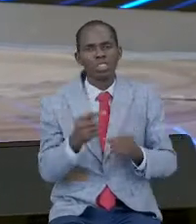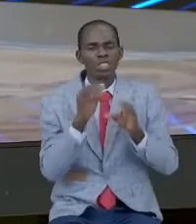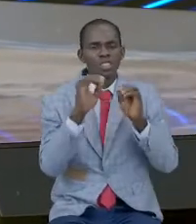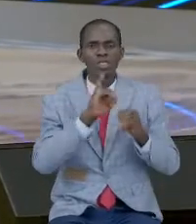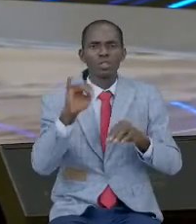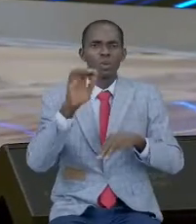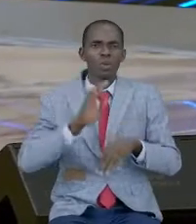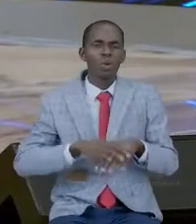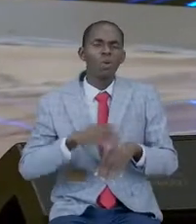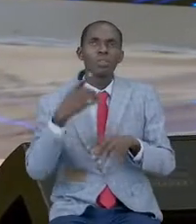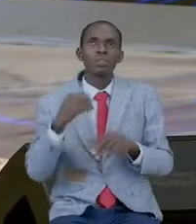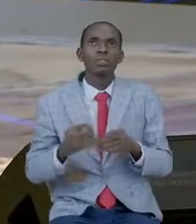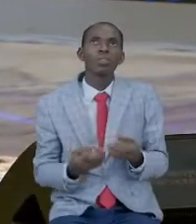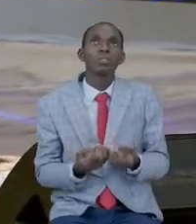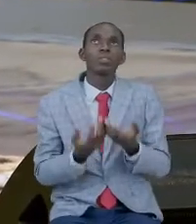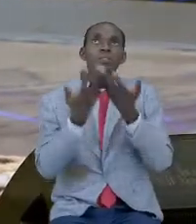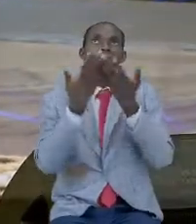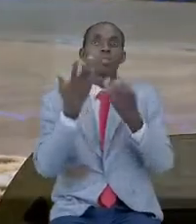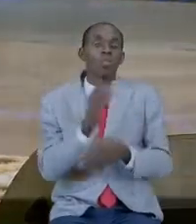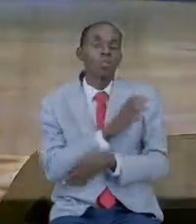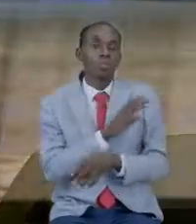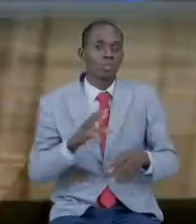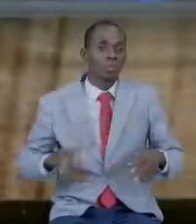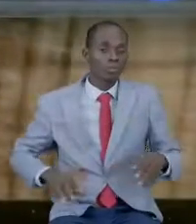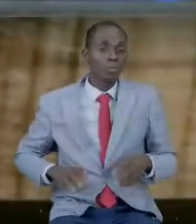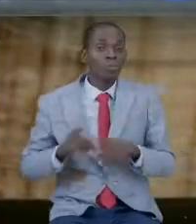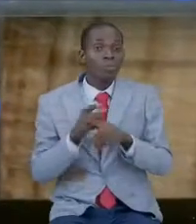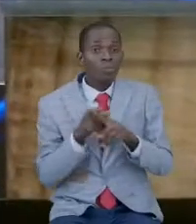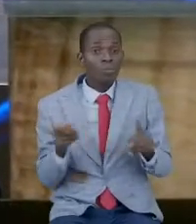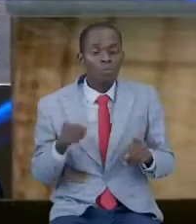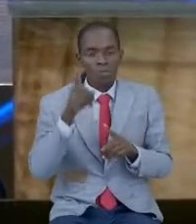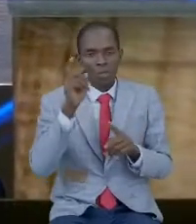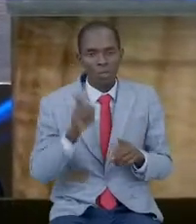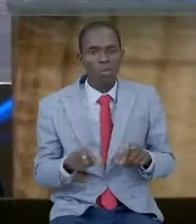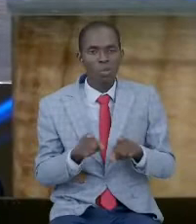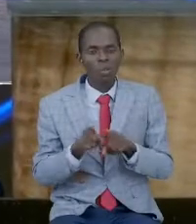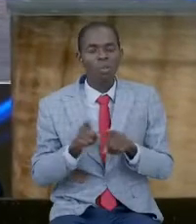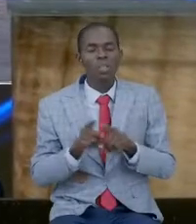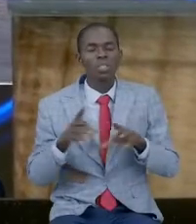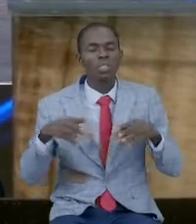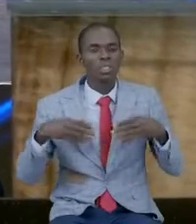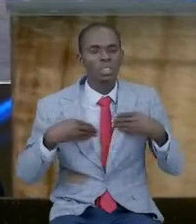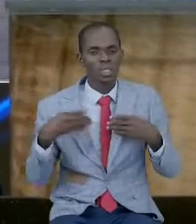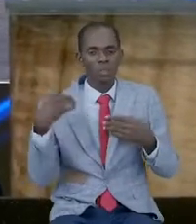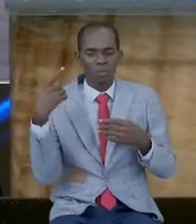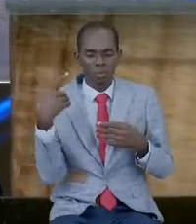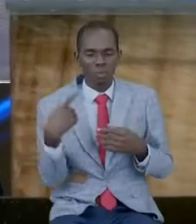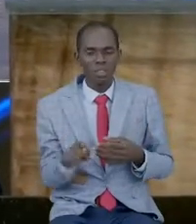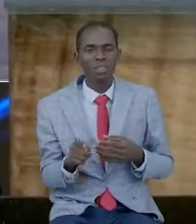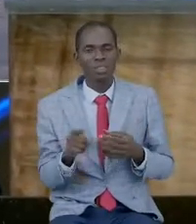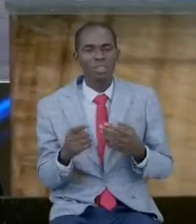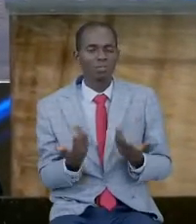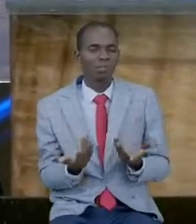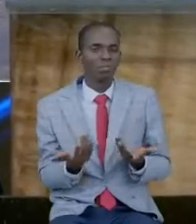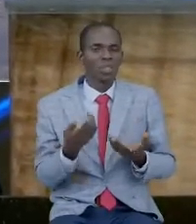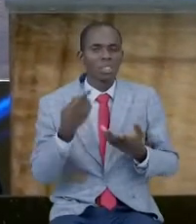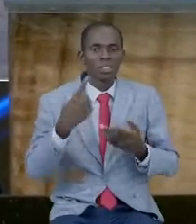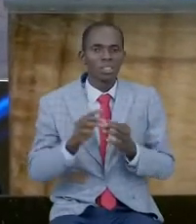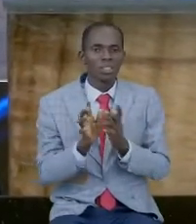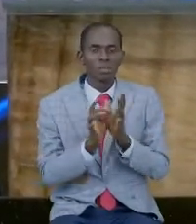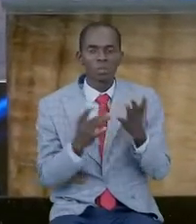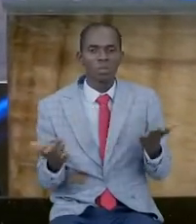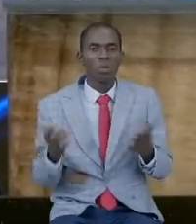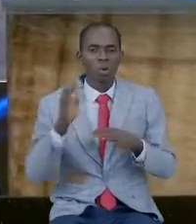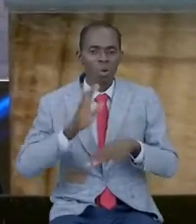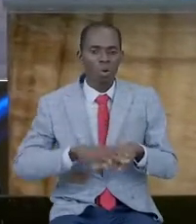also accept the scriptures on the sincerity and the submission and the